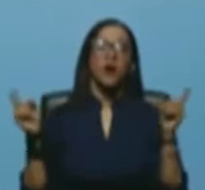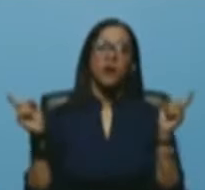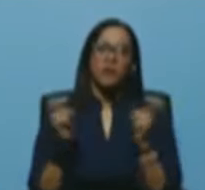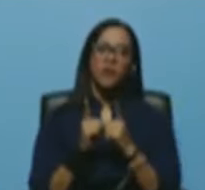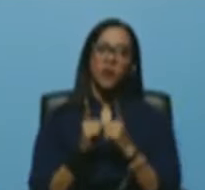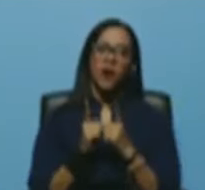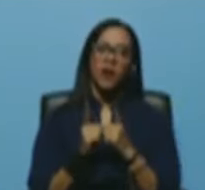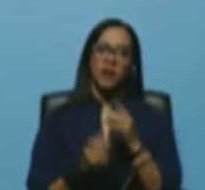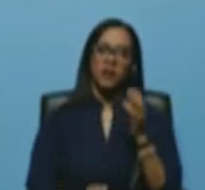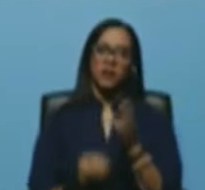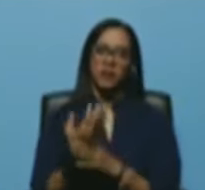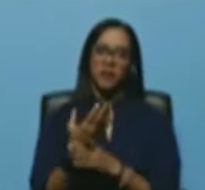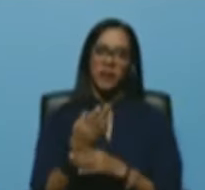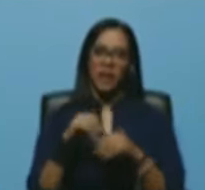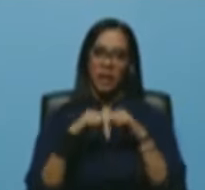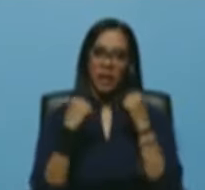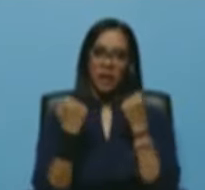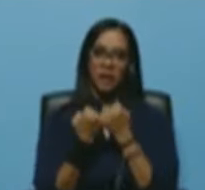contextualize